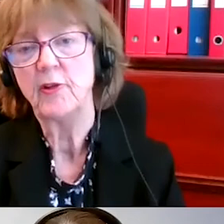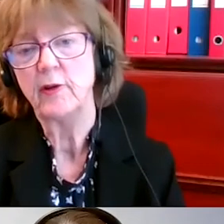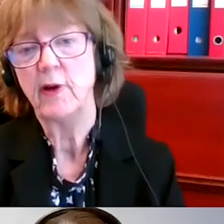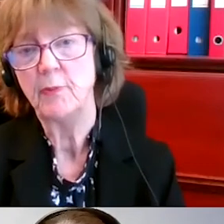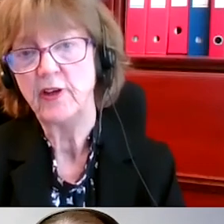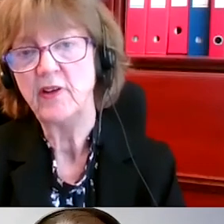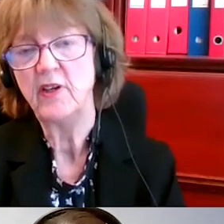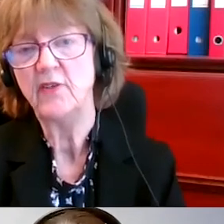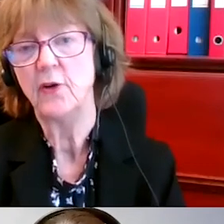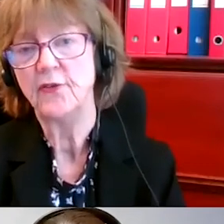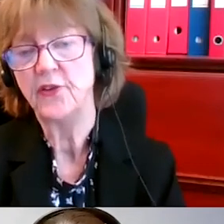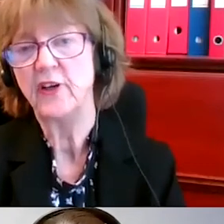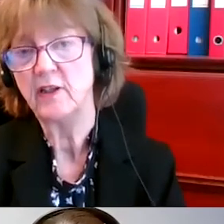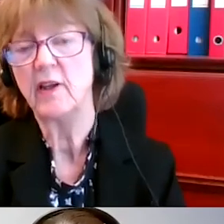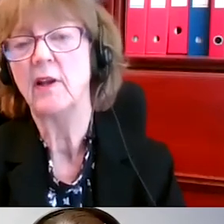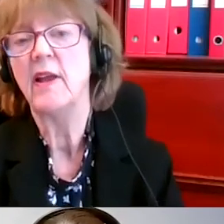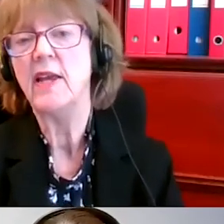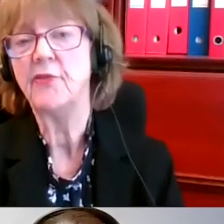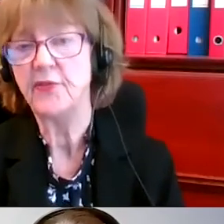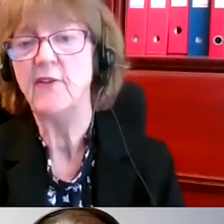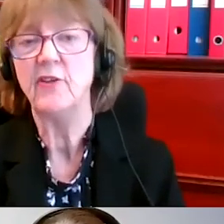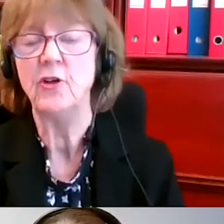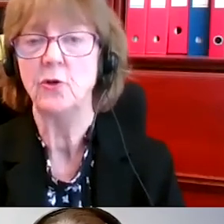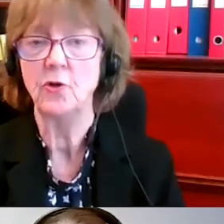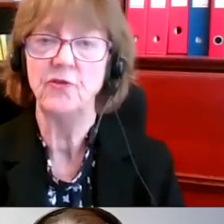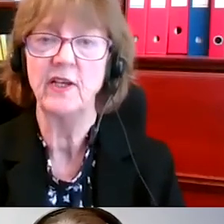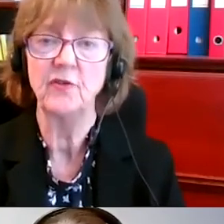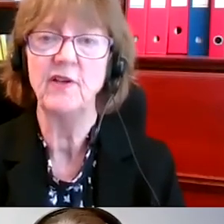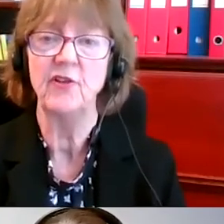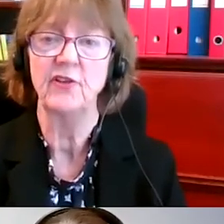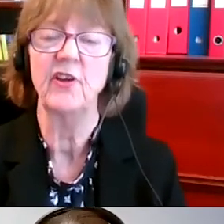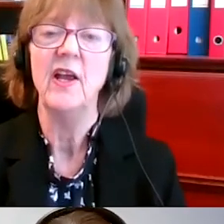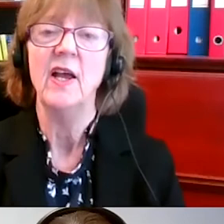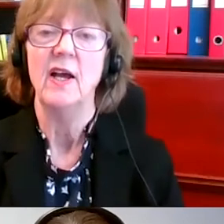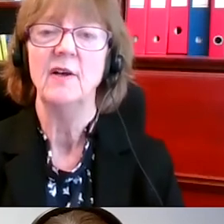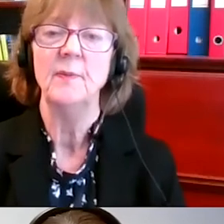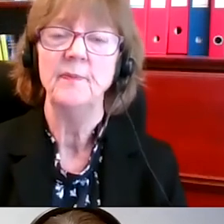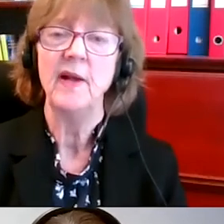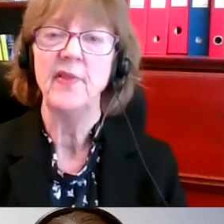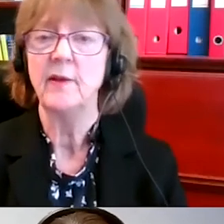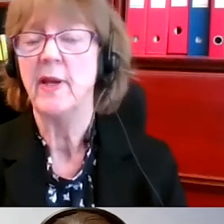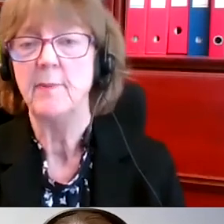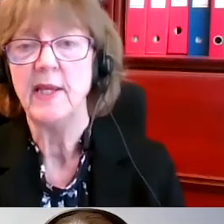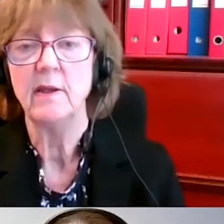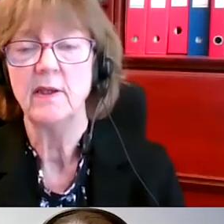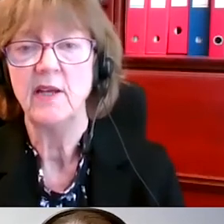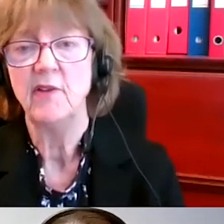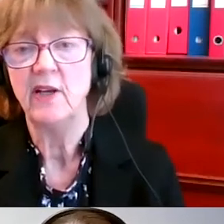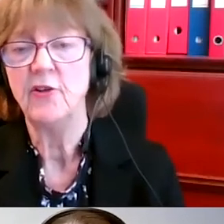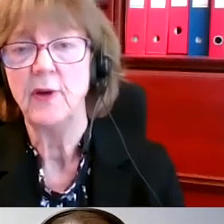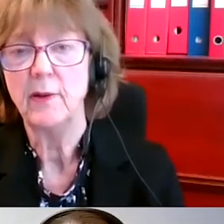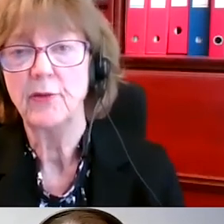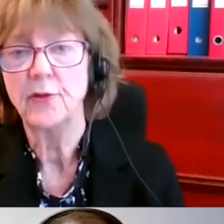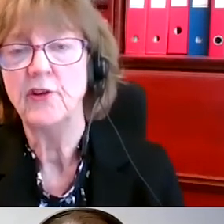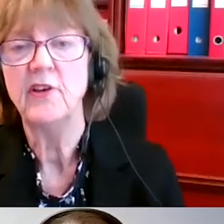proper representative of the child if there is no conflict of interest. And that may be in